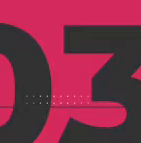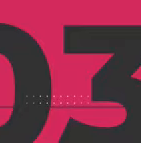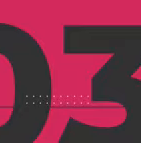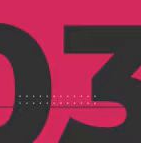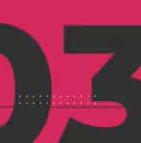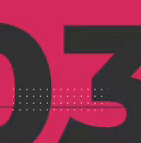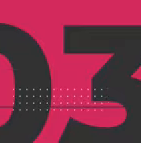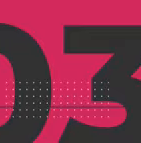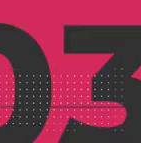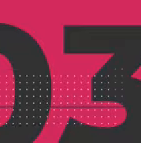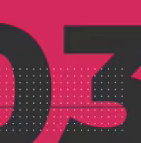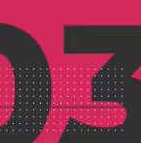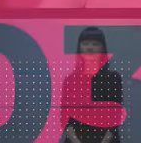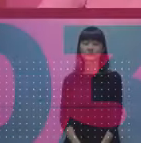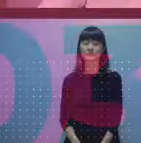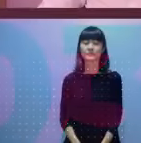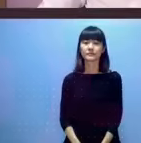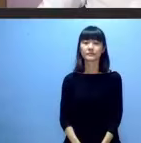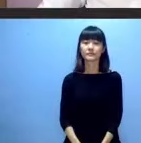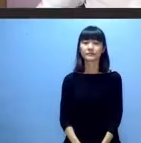Okay.